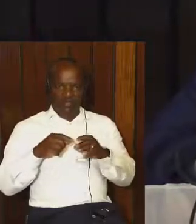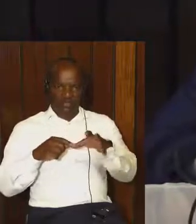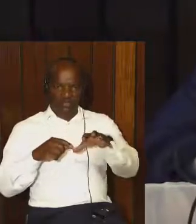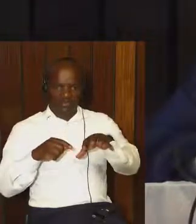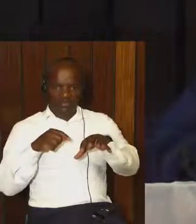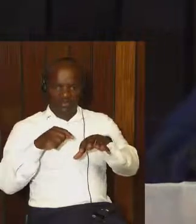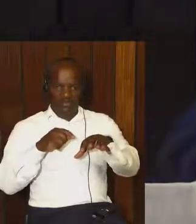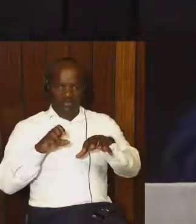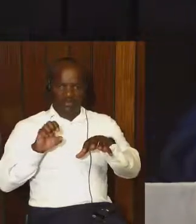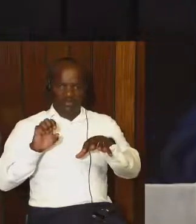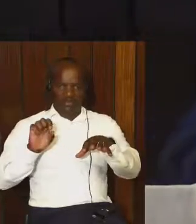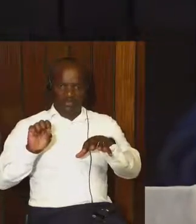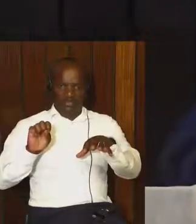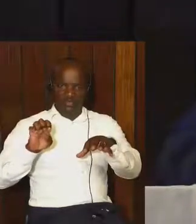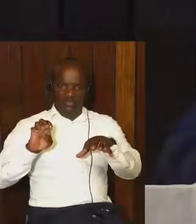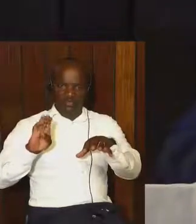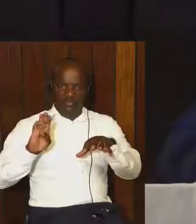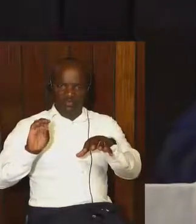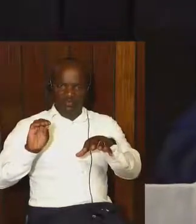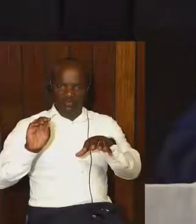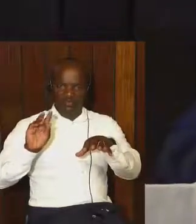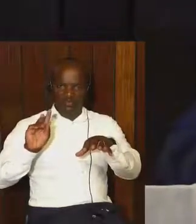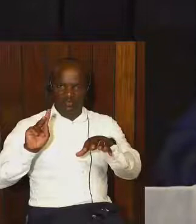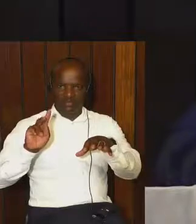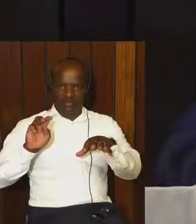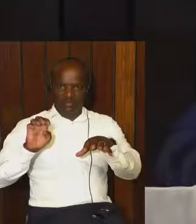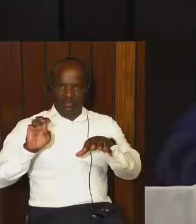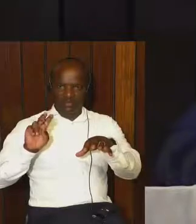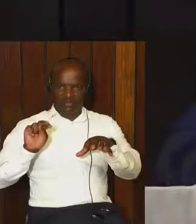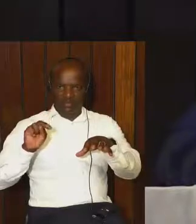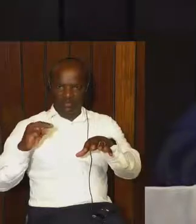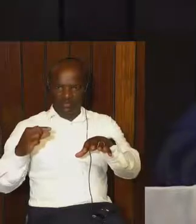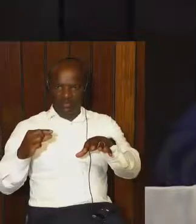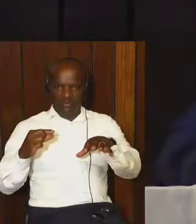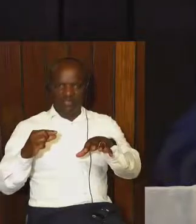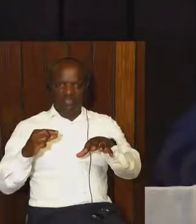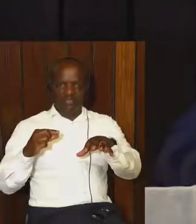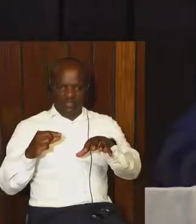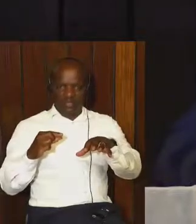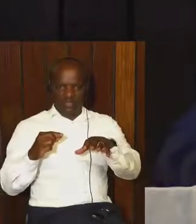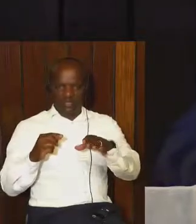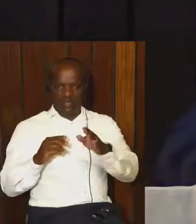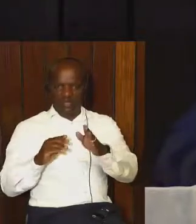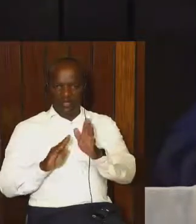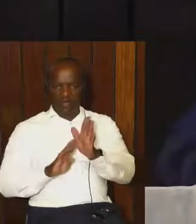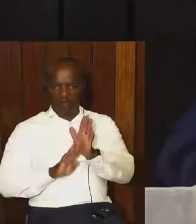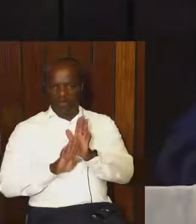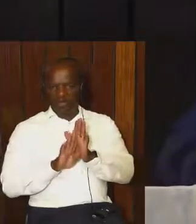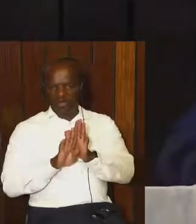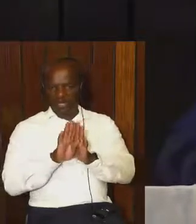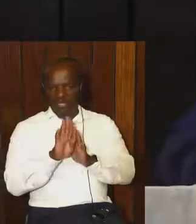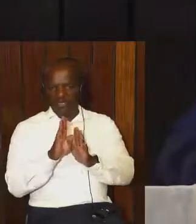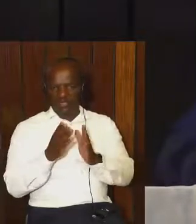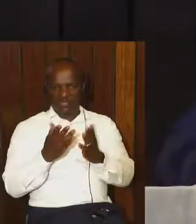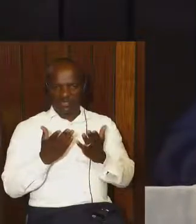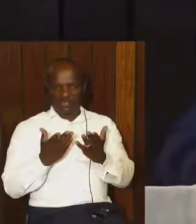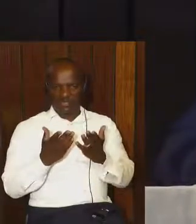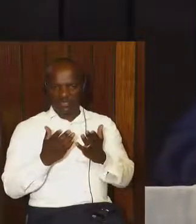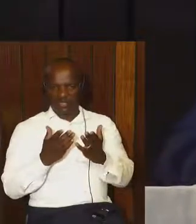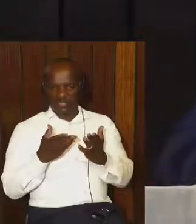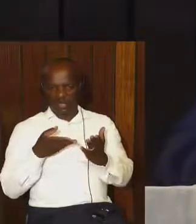report or the progress report that it's being brought forward, speak nothing